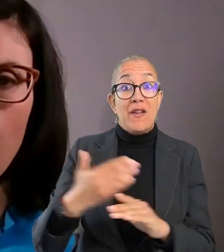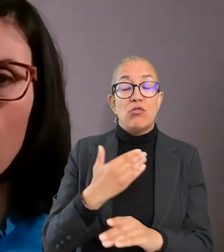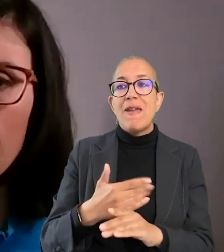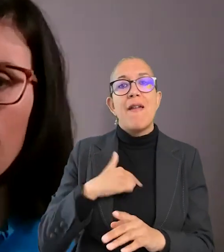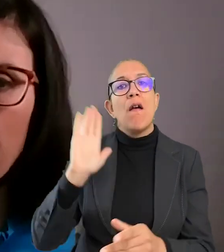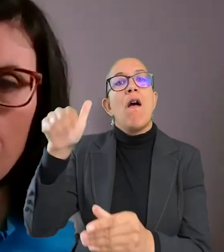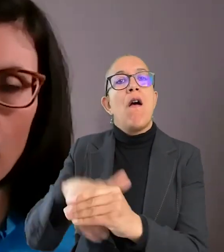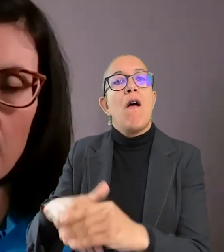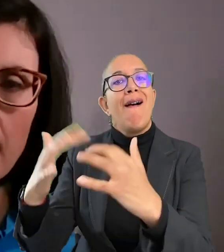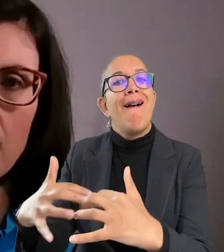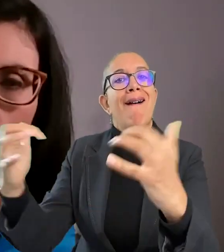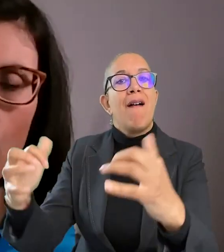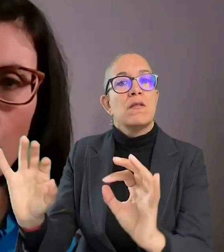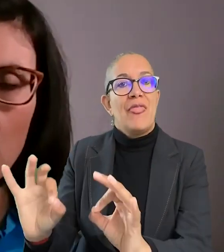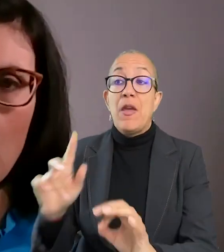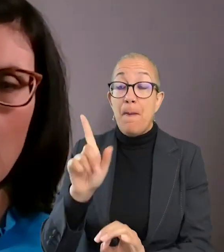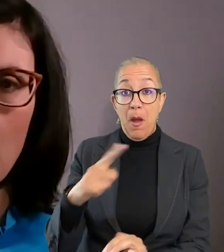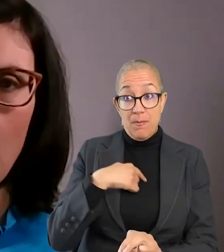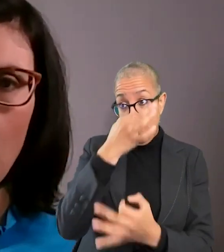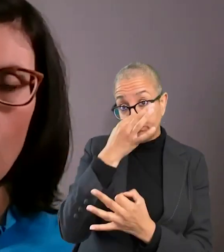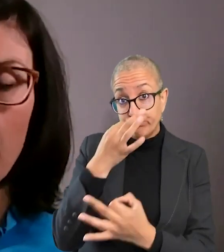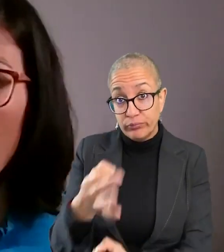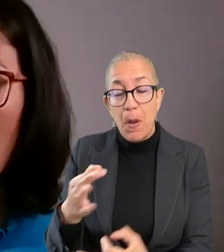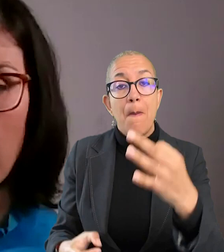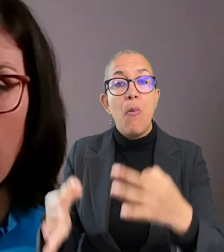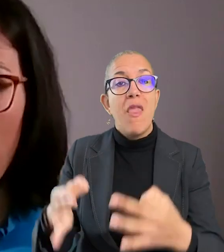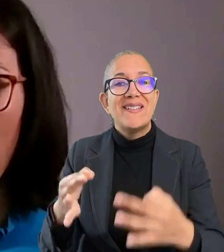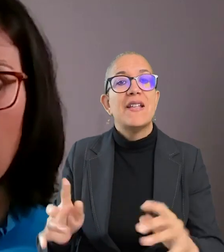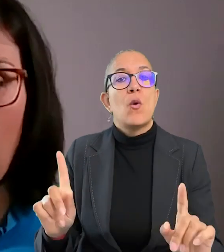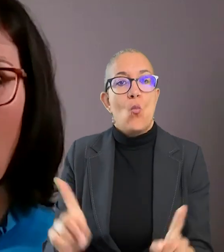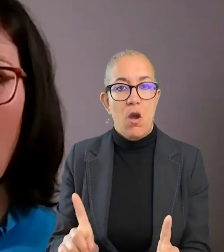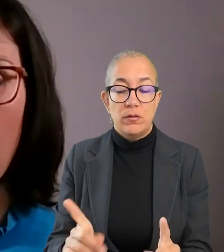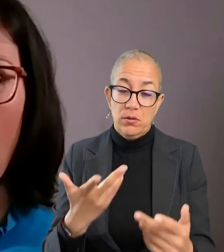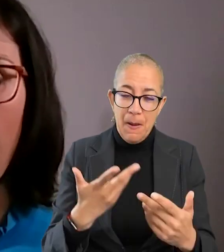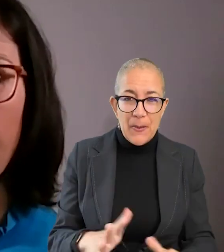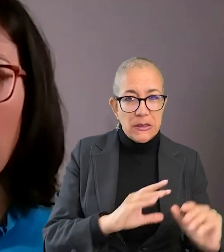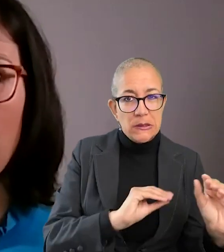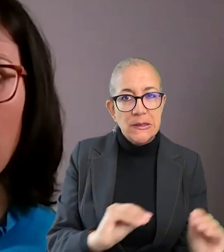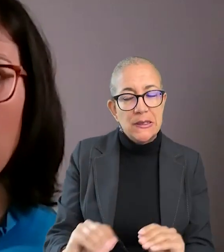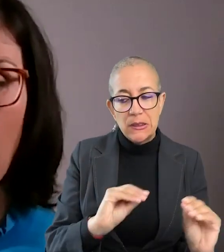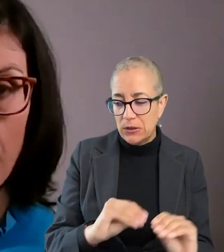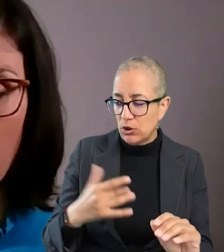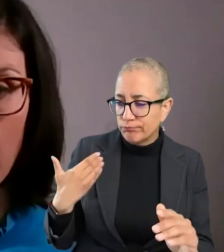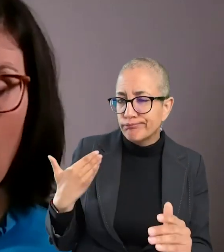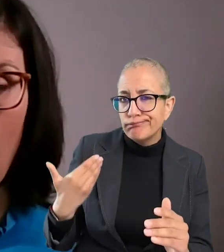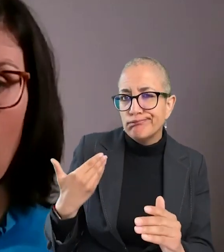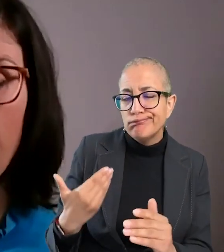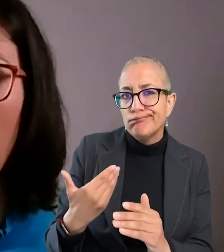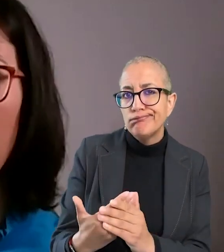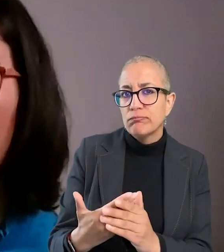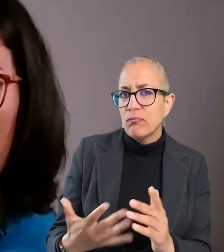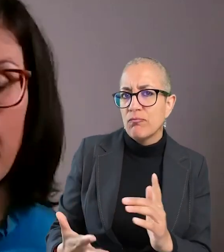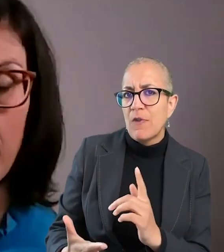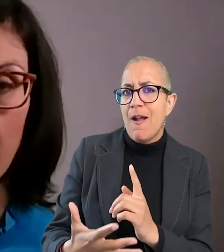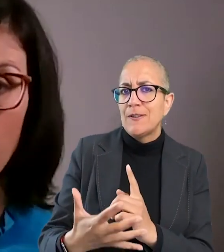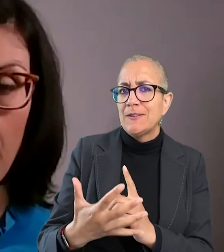Westminster. But what drew me to politics was when I was teaching, I discovered, having